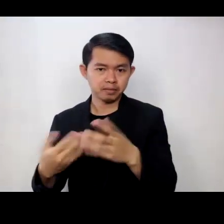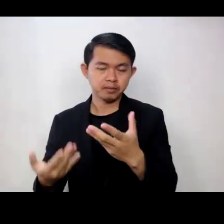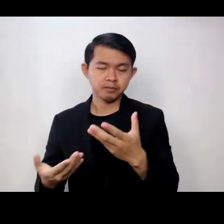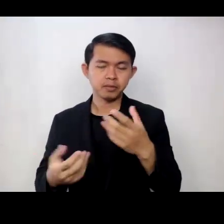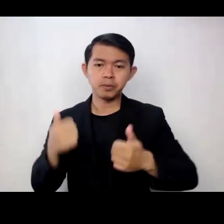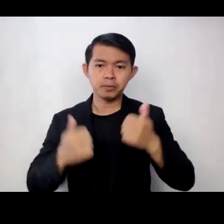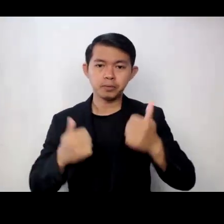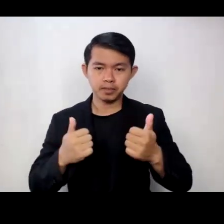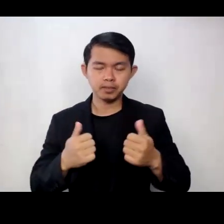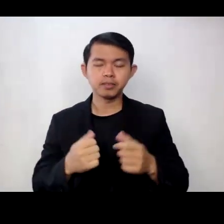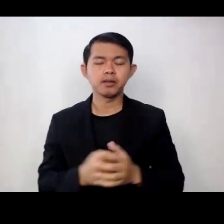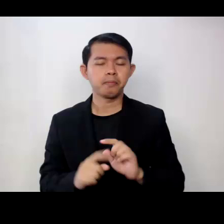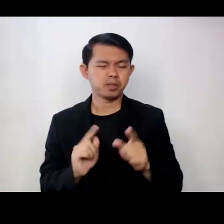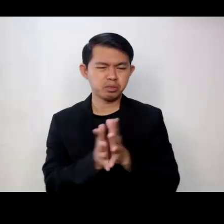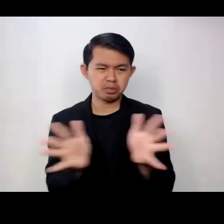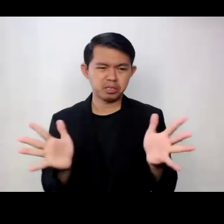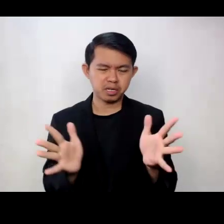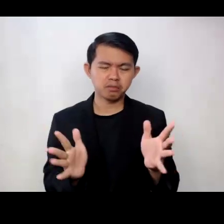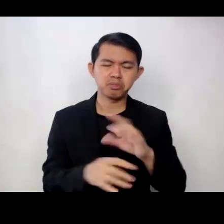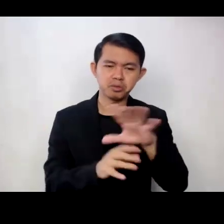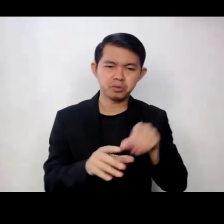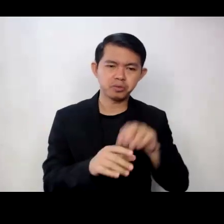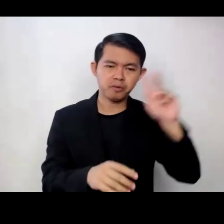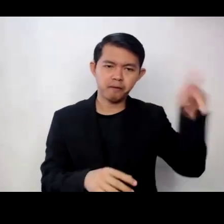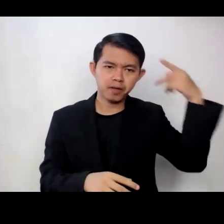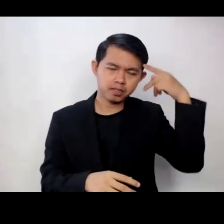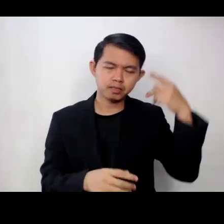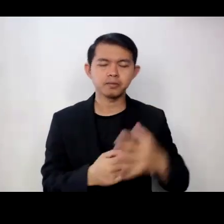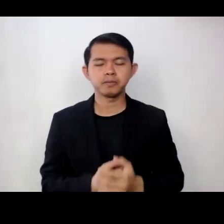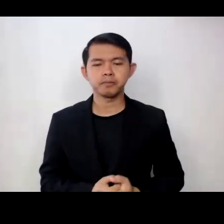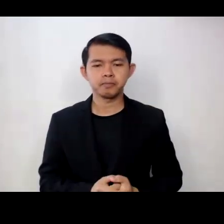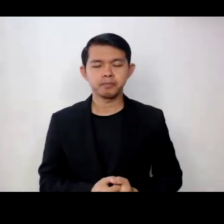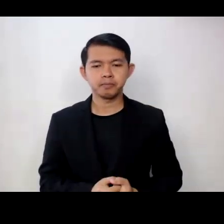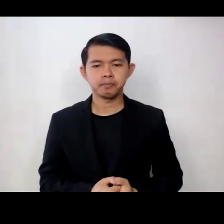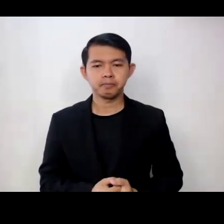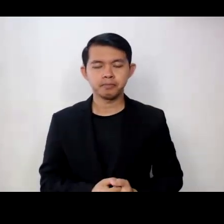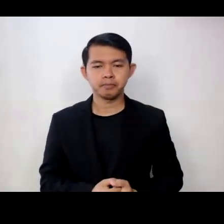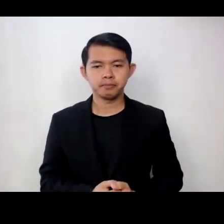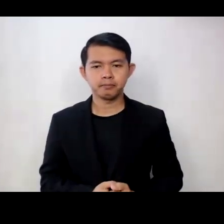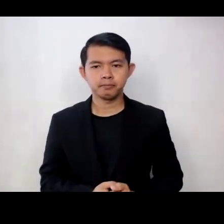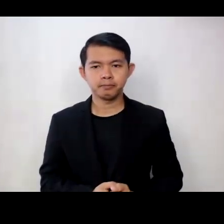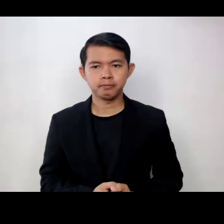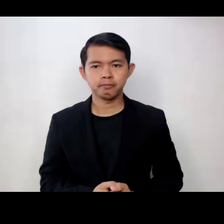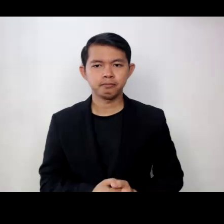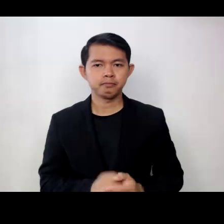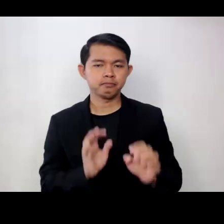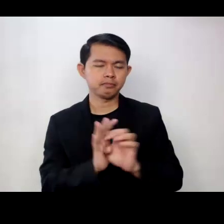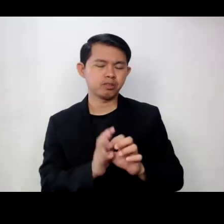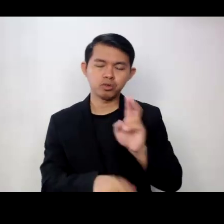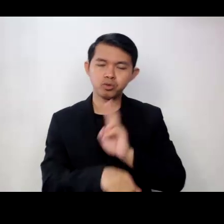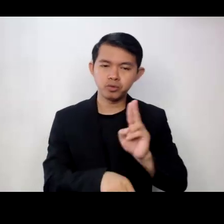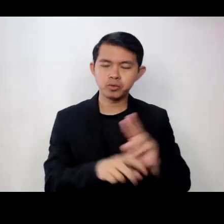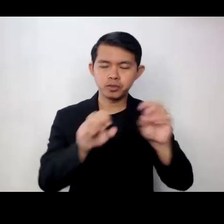just in general sort of the politics of knowledge production, right? The kinds of measures that we're using, the kinds of systems that